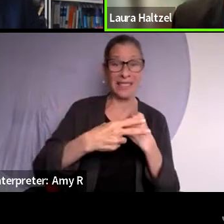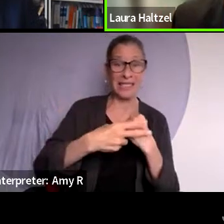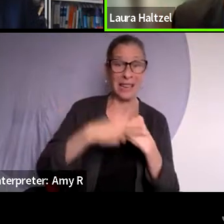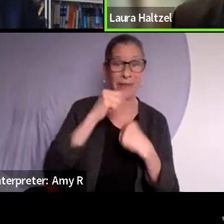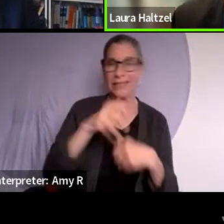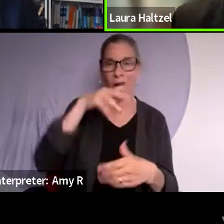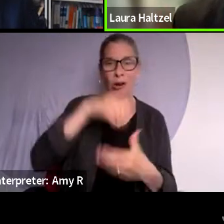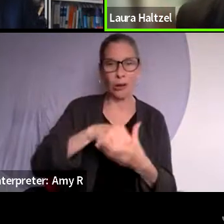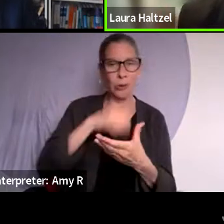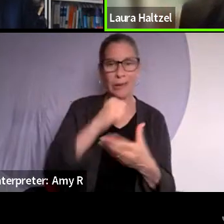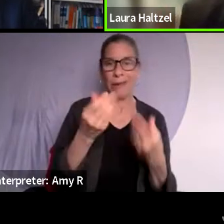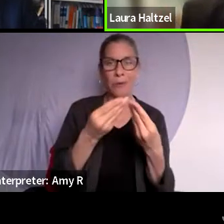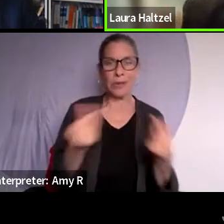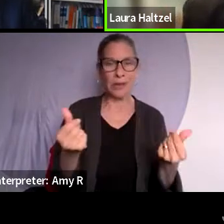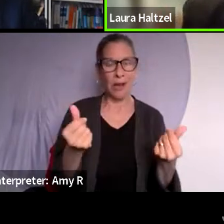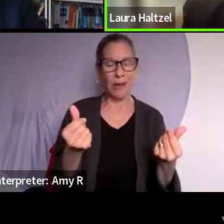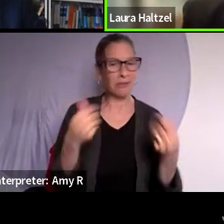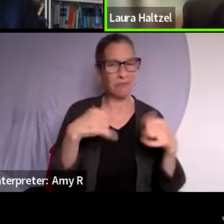not resolved.